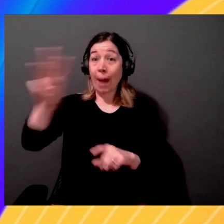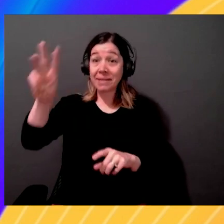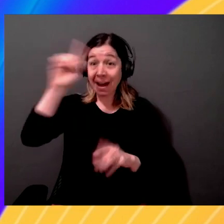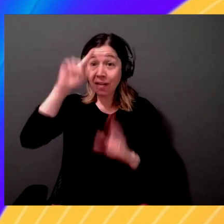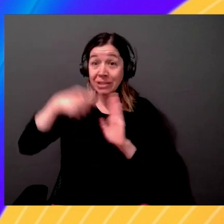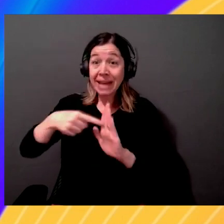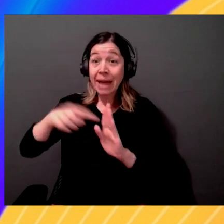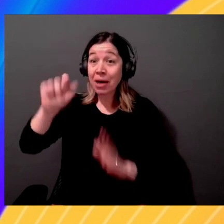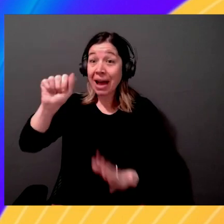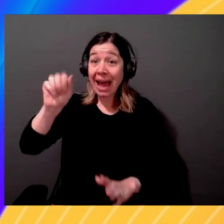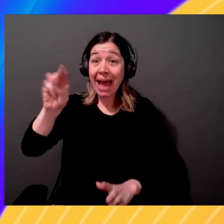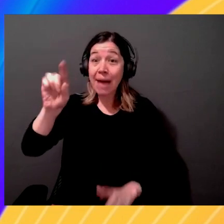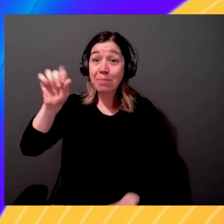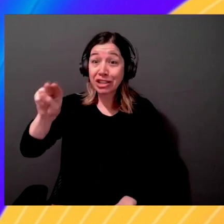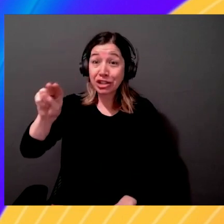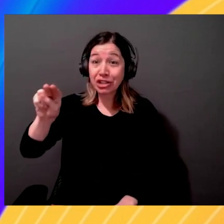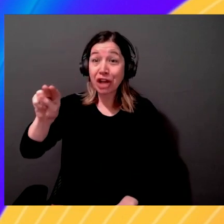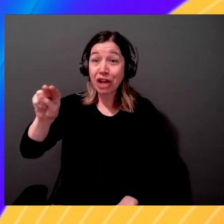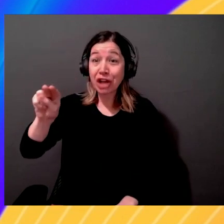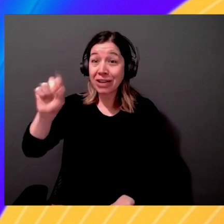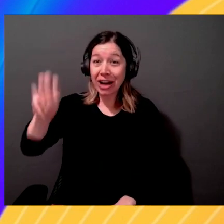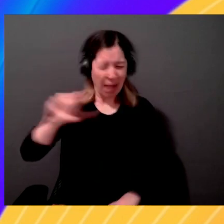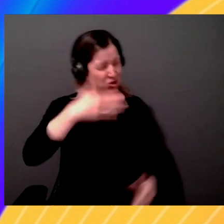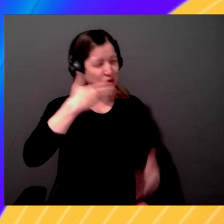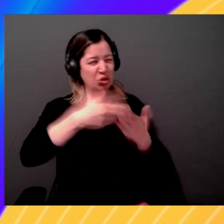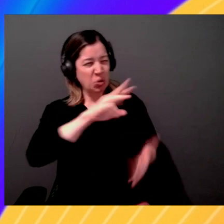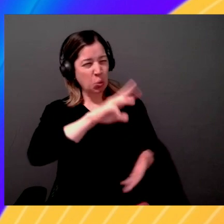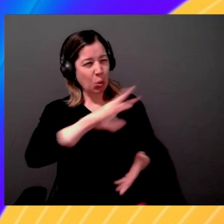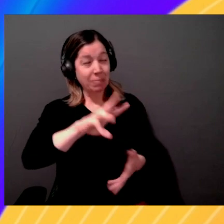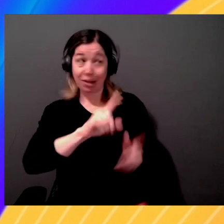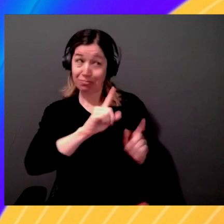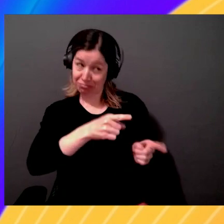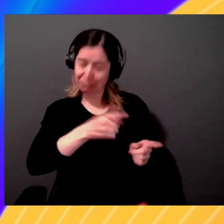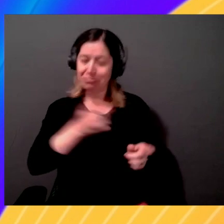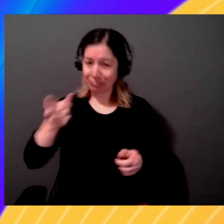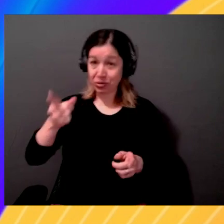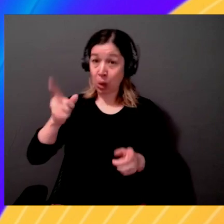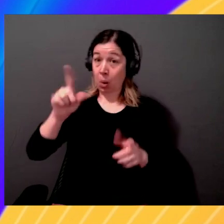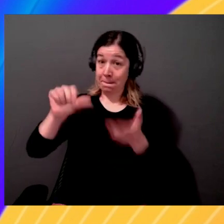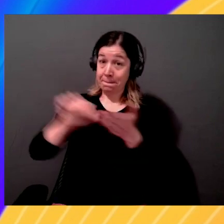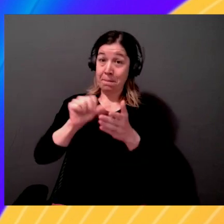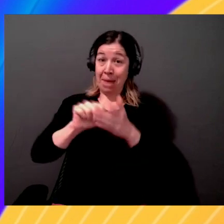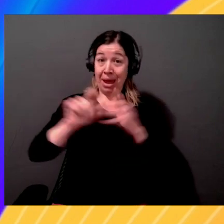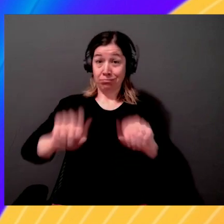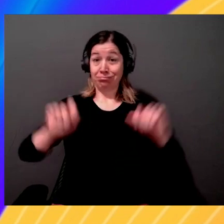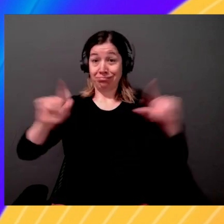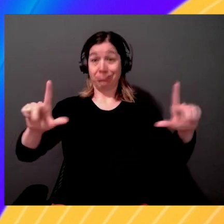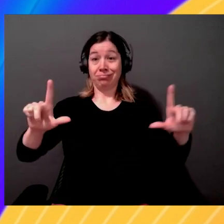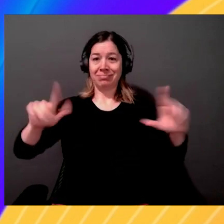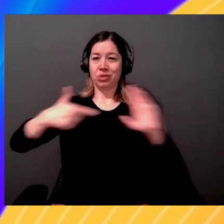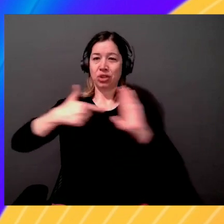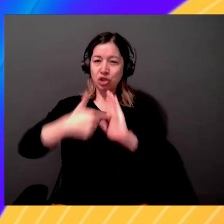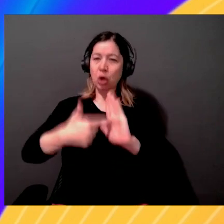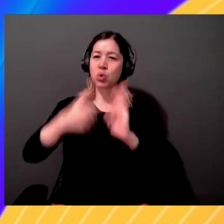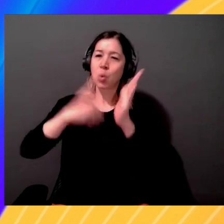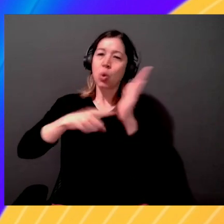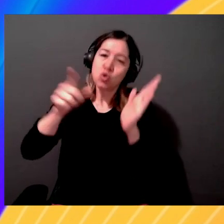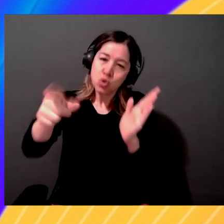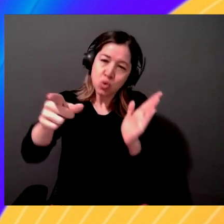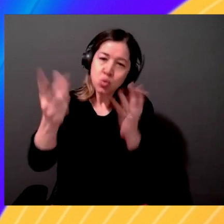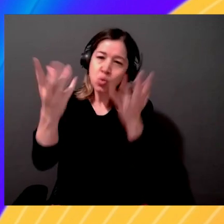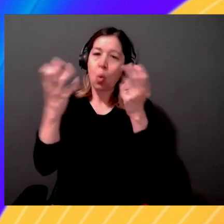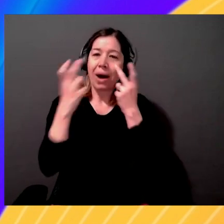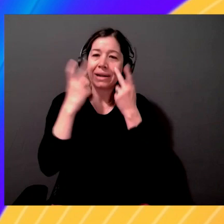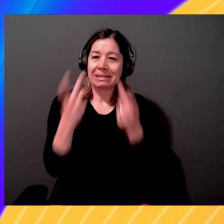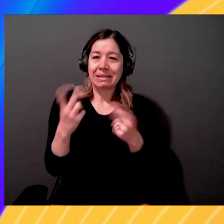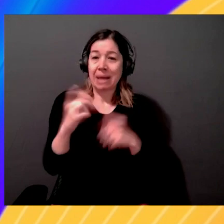Shows you, when you go to the page, it shows you various things that you might want to see based on what other people are doing, what